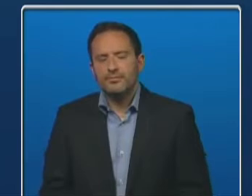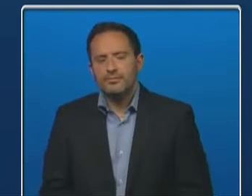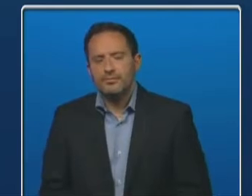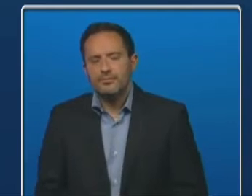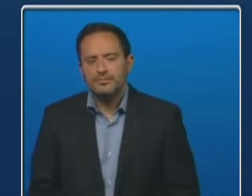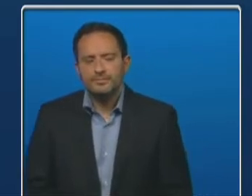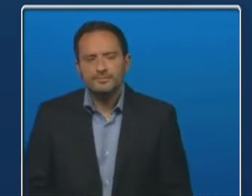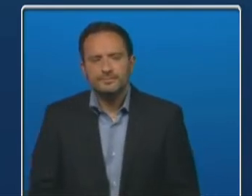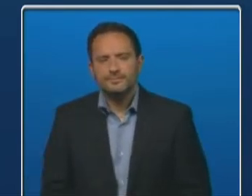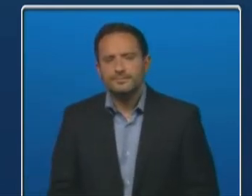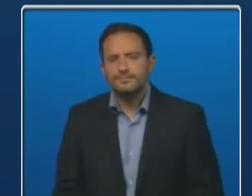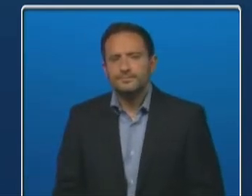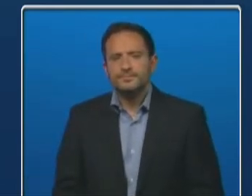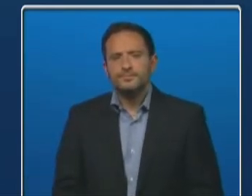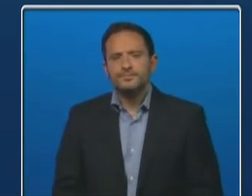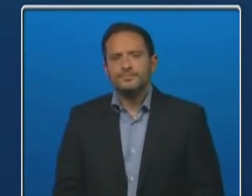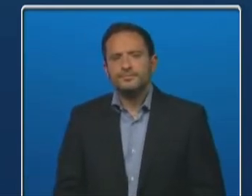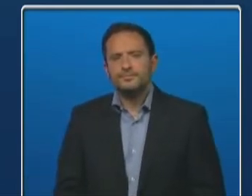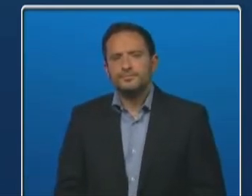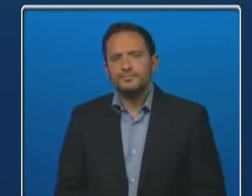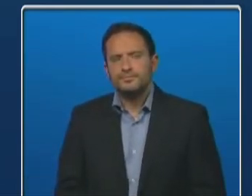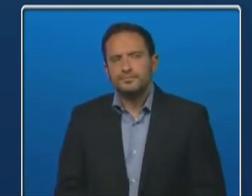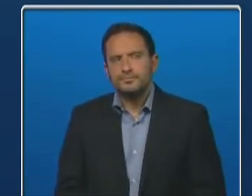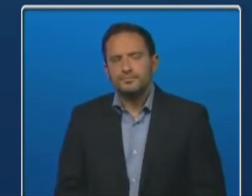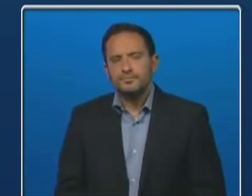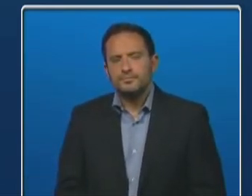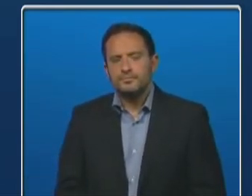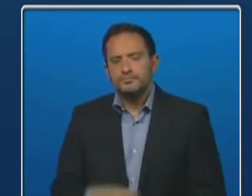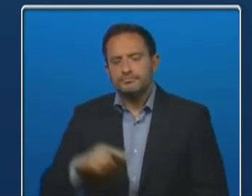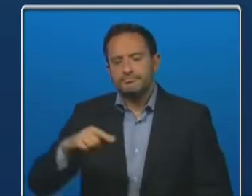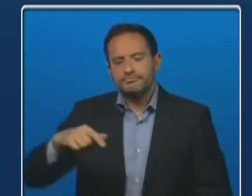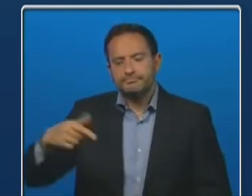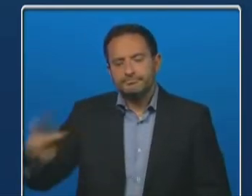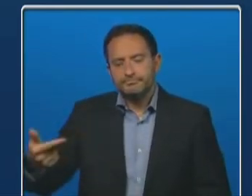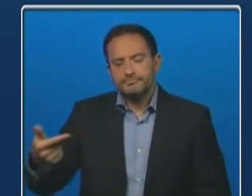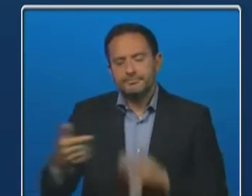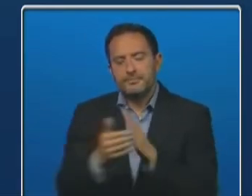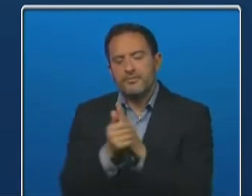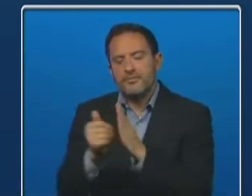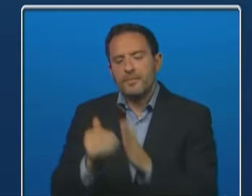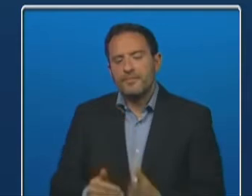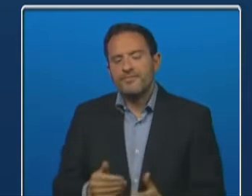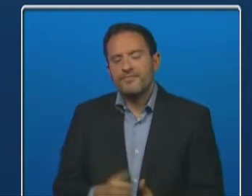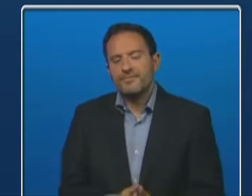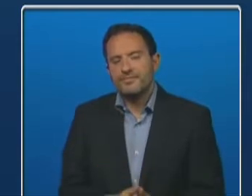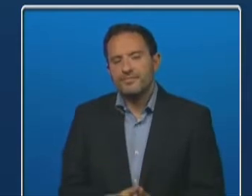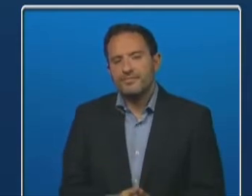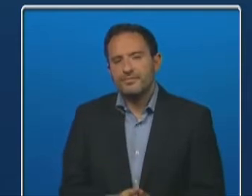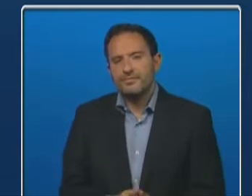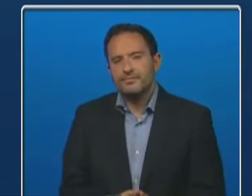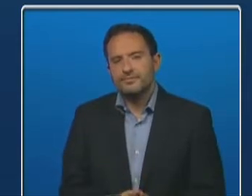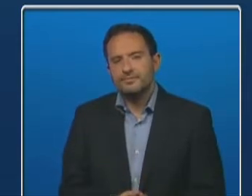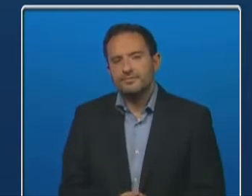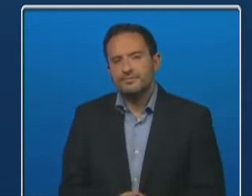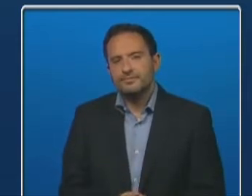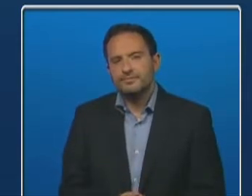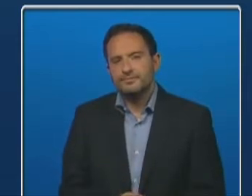Thank you for that line of question about Michigan. Turning back to our data experts and the demographic director.